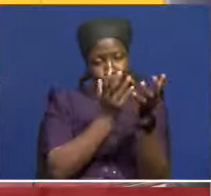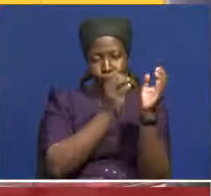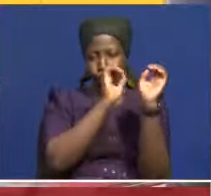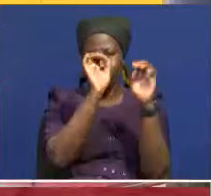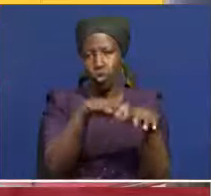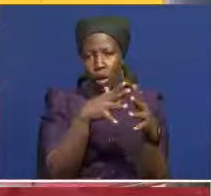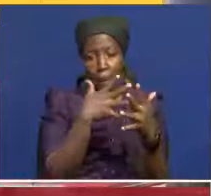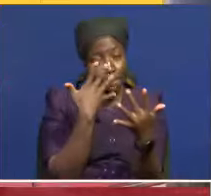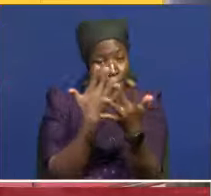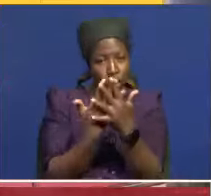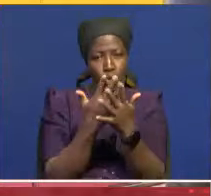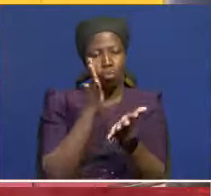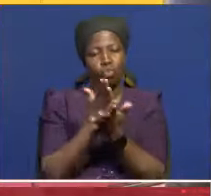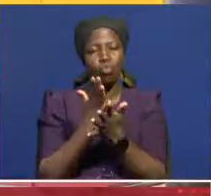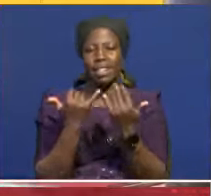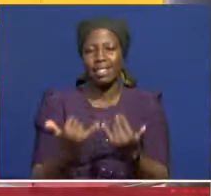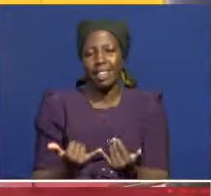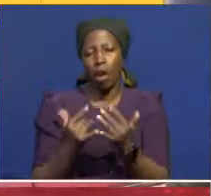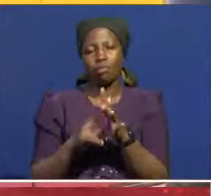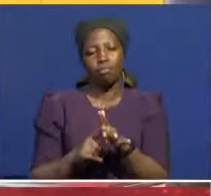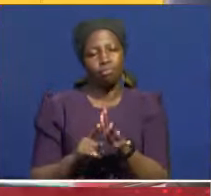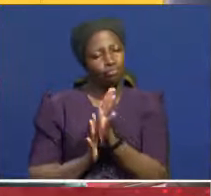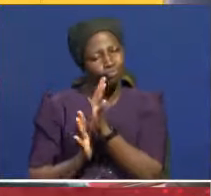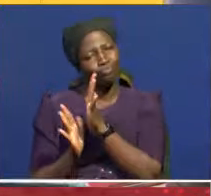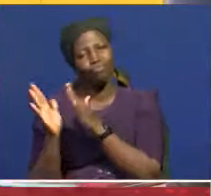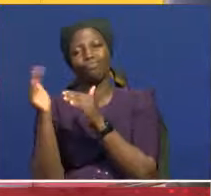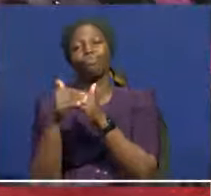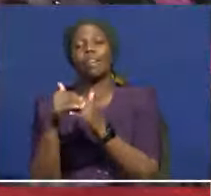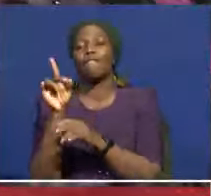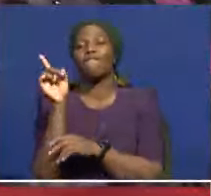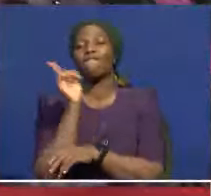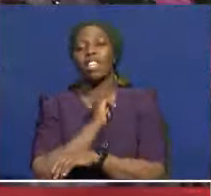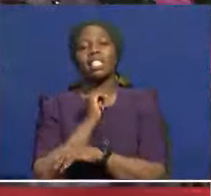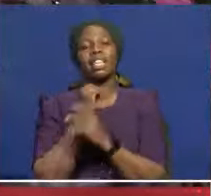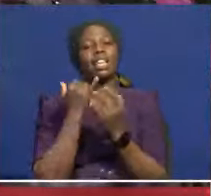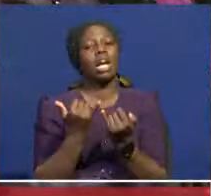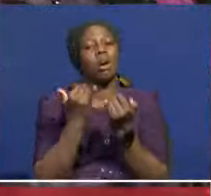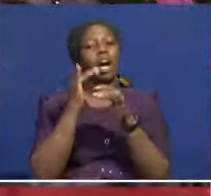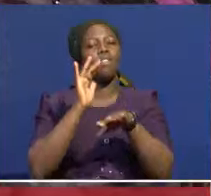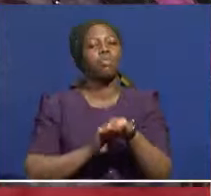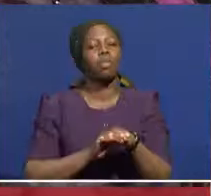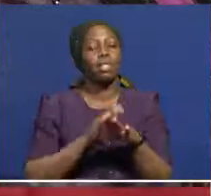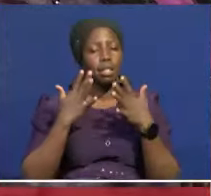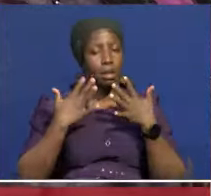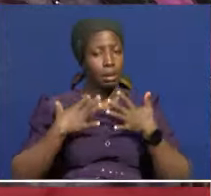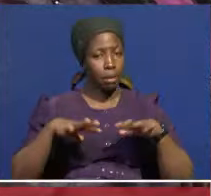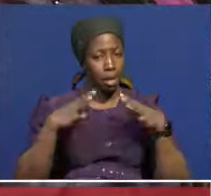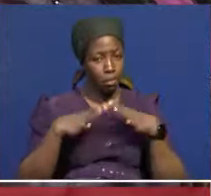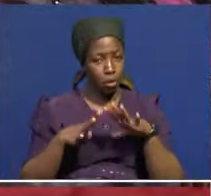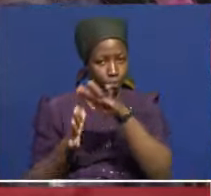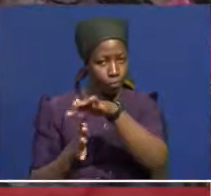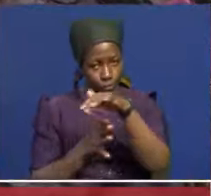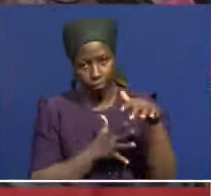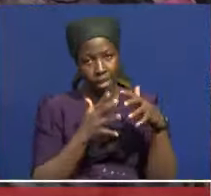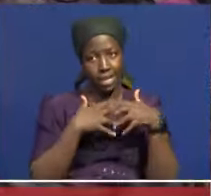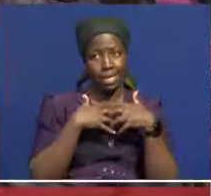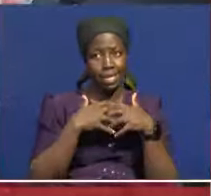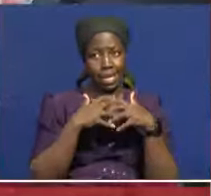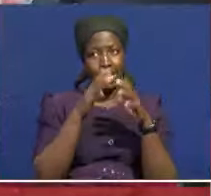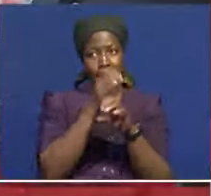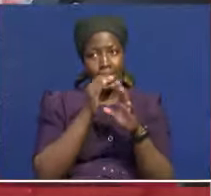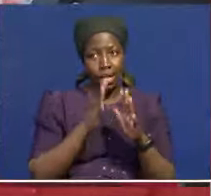she has been rehabilitated and they are now good citizens. Kwingineko, wadau katika sekta ya uhandisi wamesisitiza haja